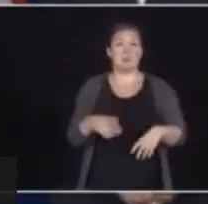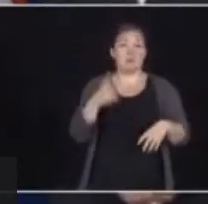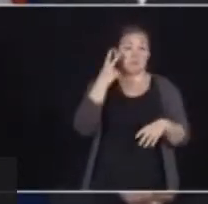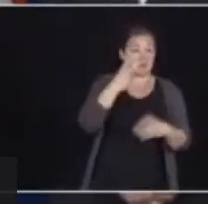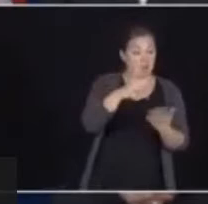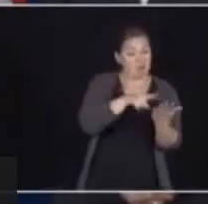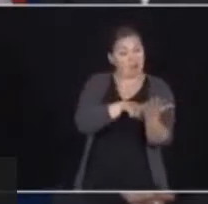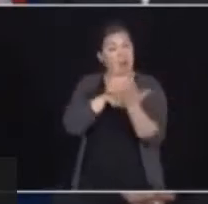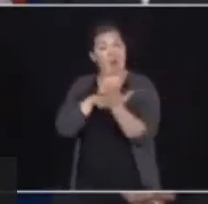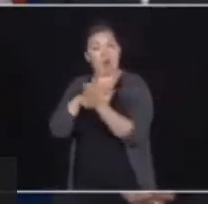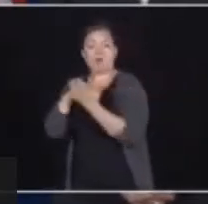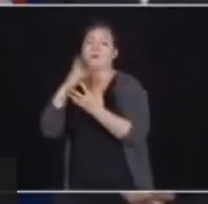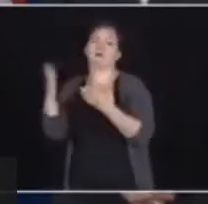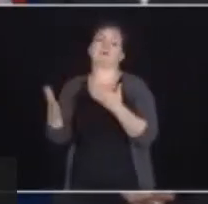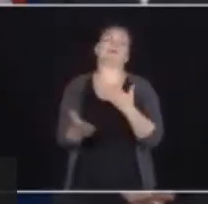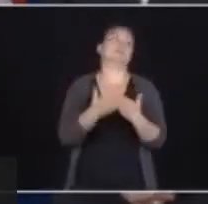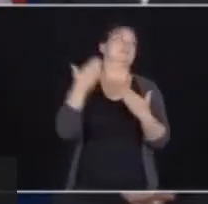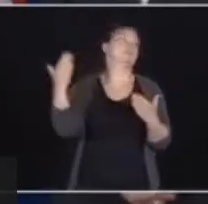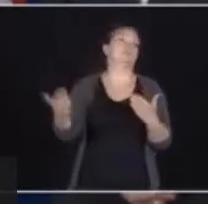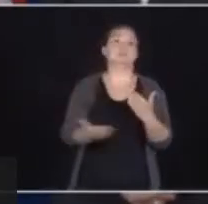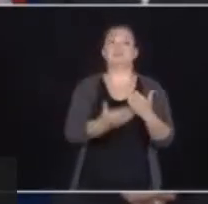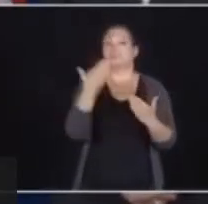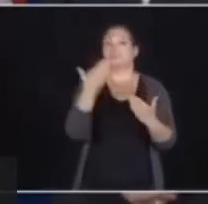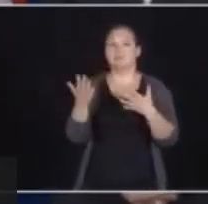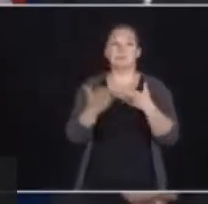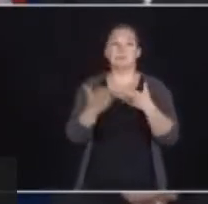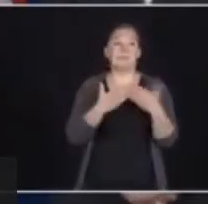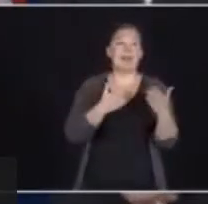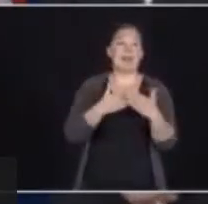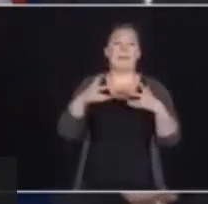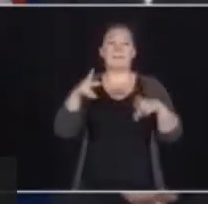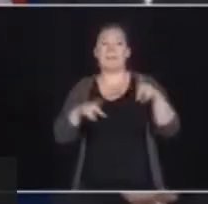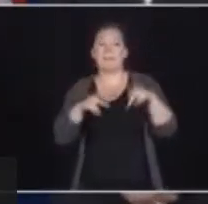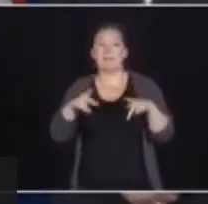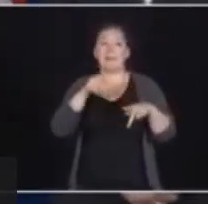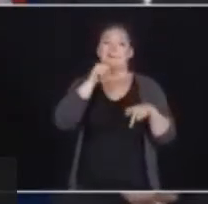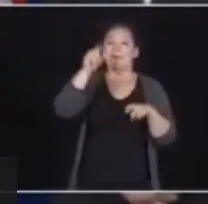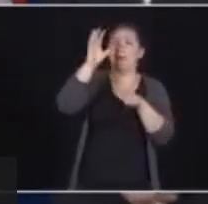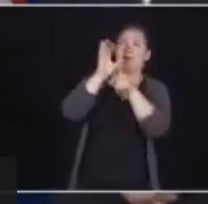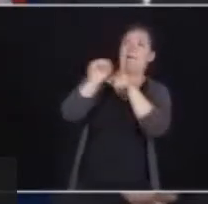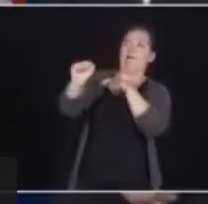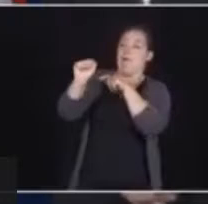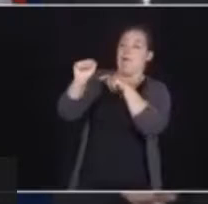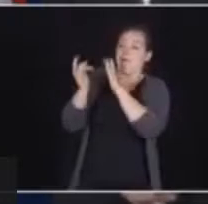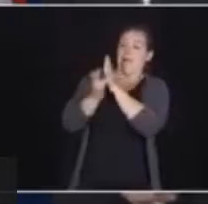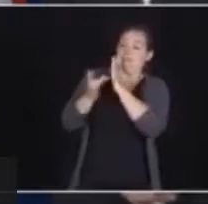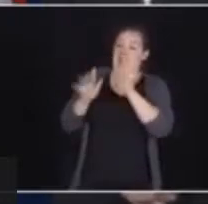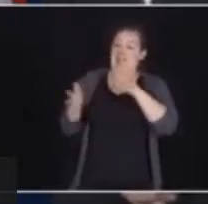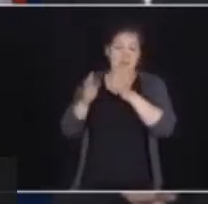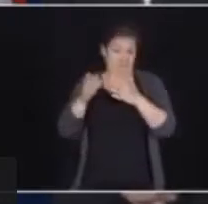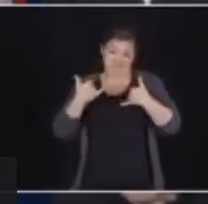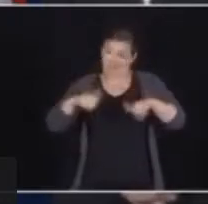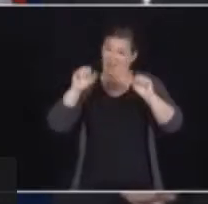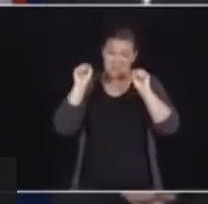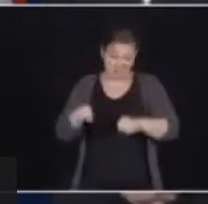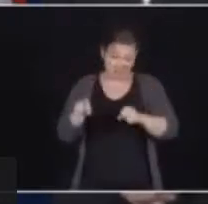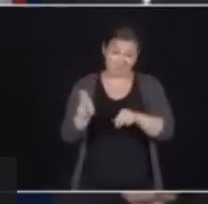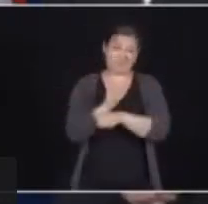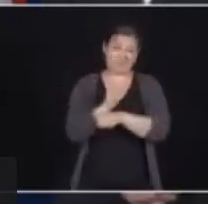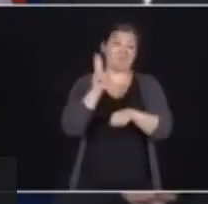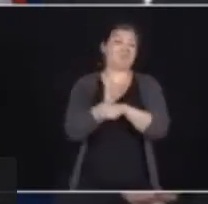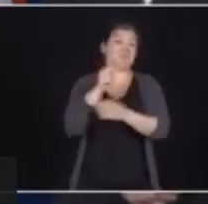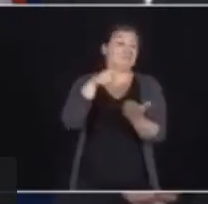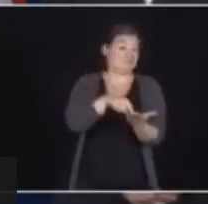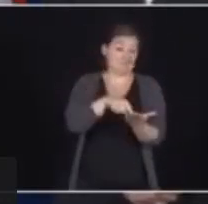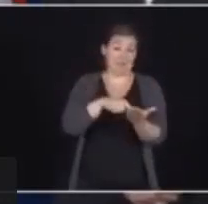very useful even for someone who's not really big into technology. So I really encourage people